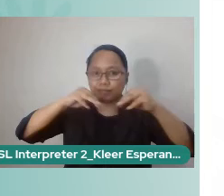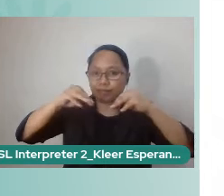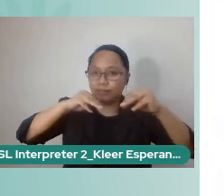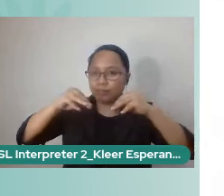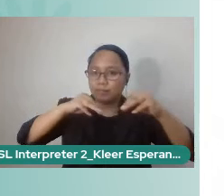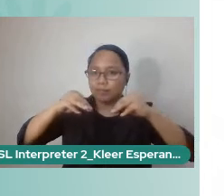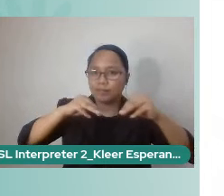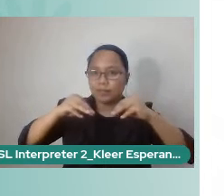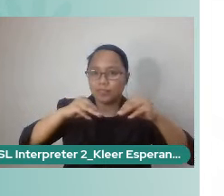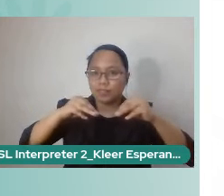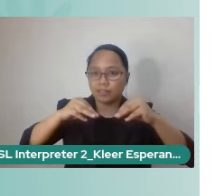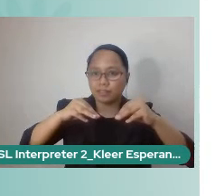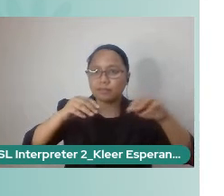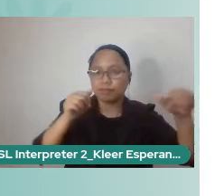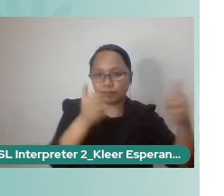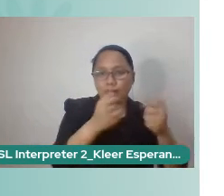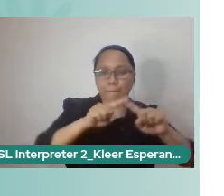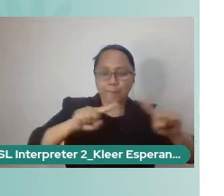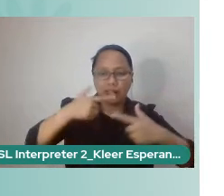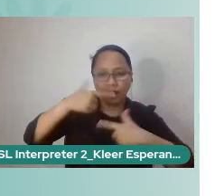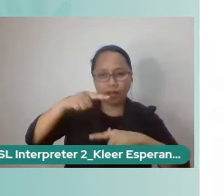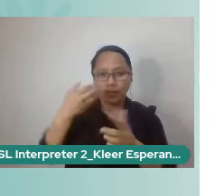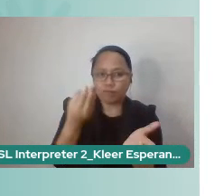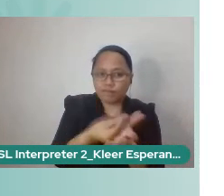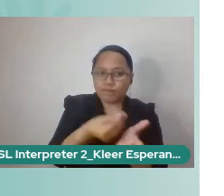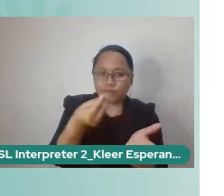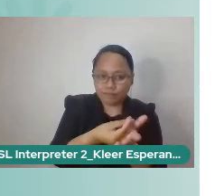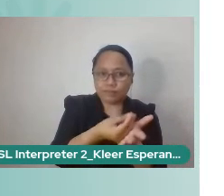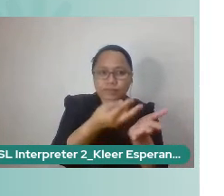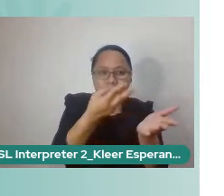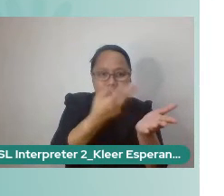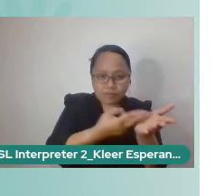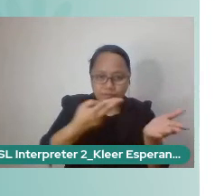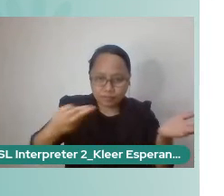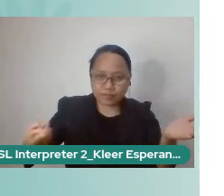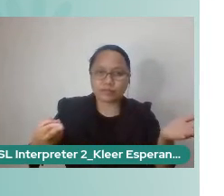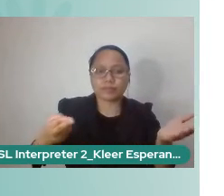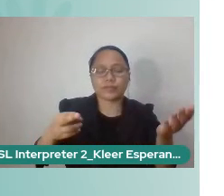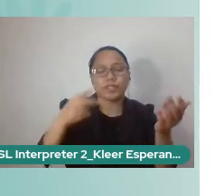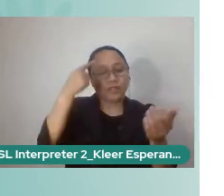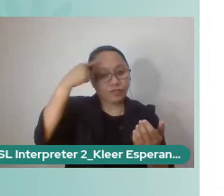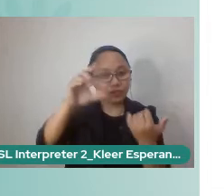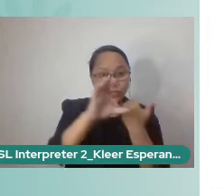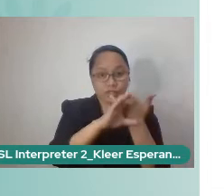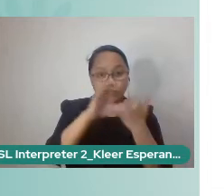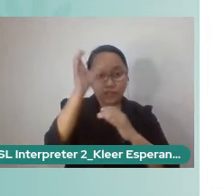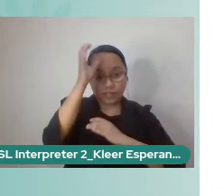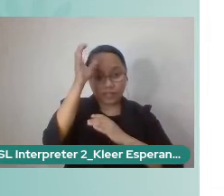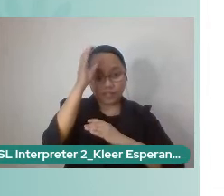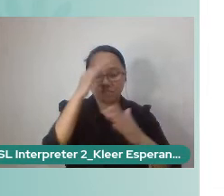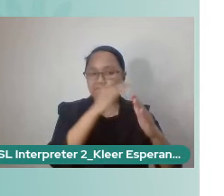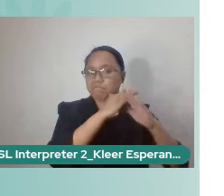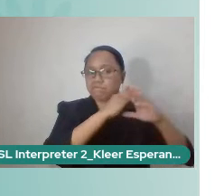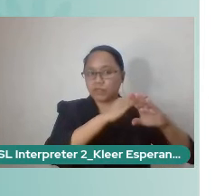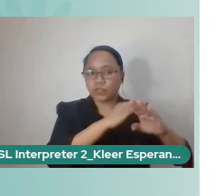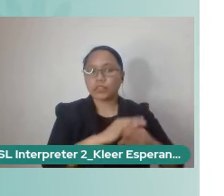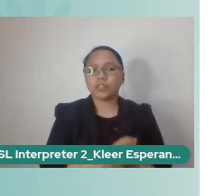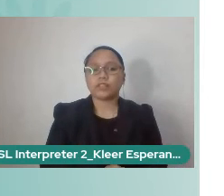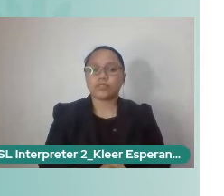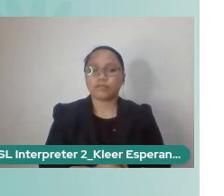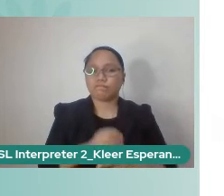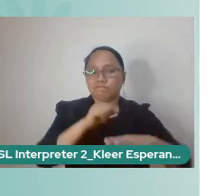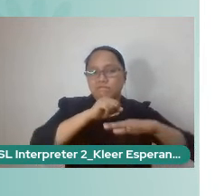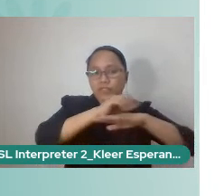context, limited funds and the resources for cervical cancer prevention, ensure effective and timely procurement